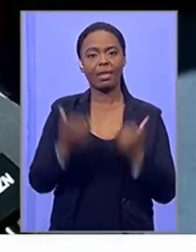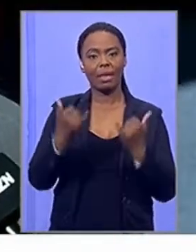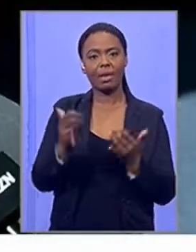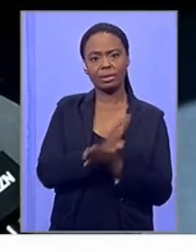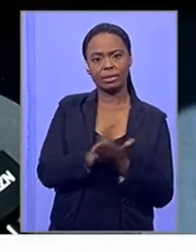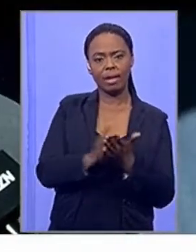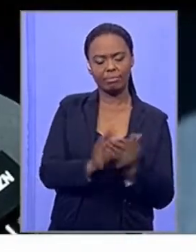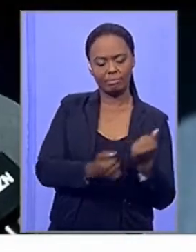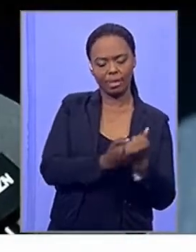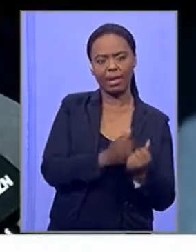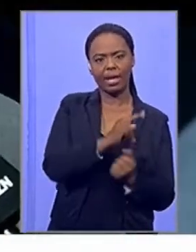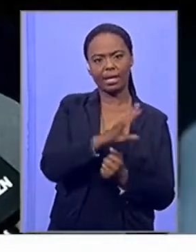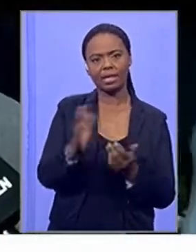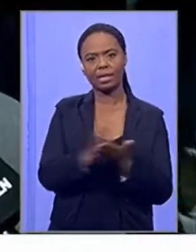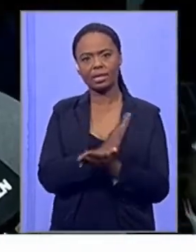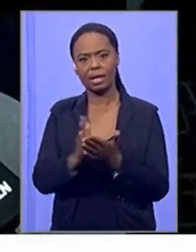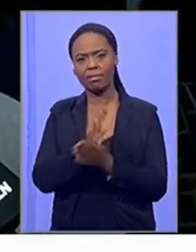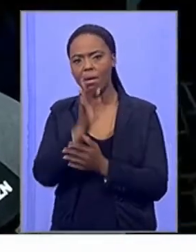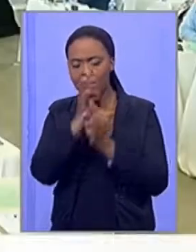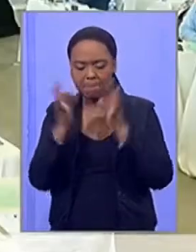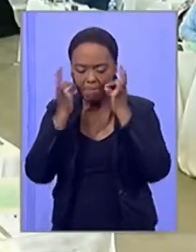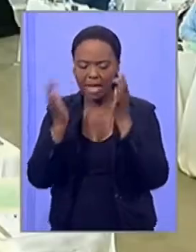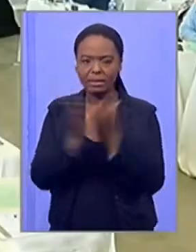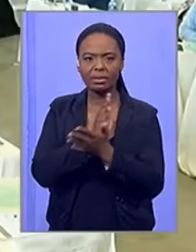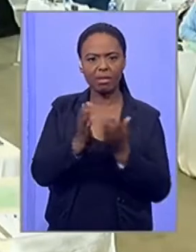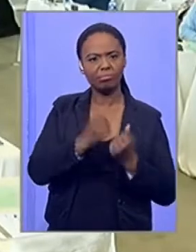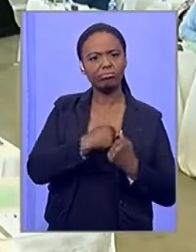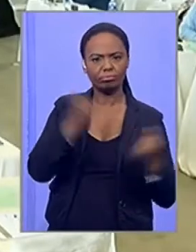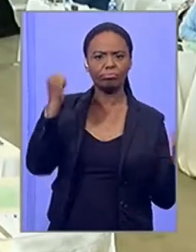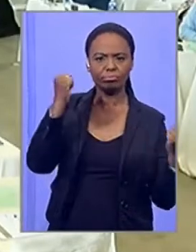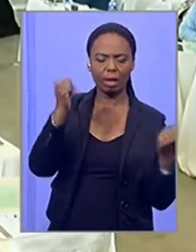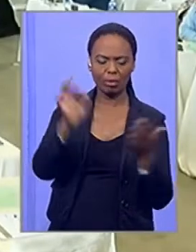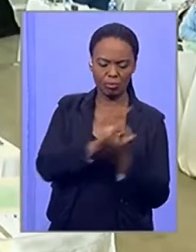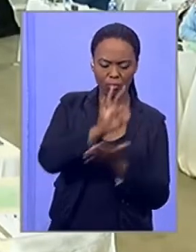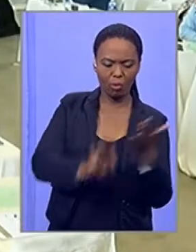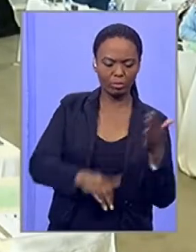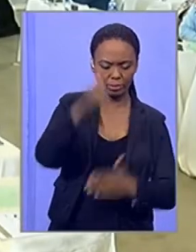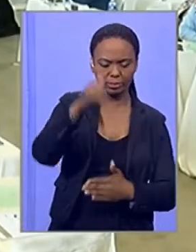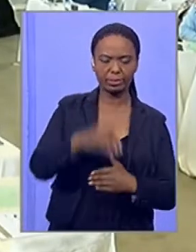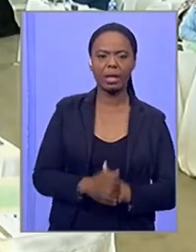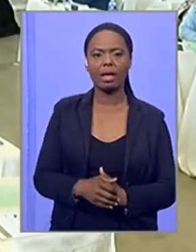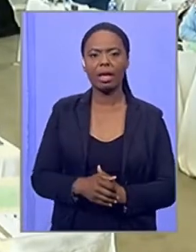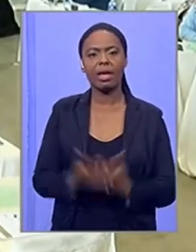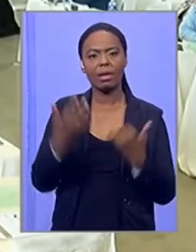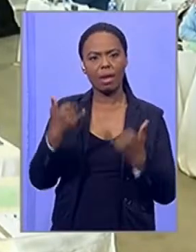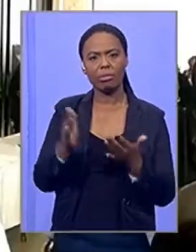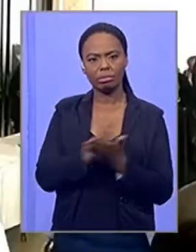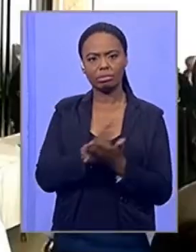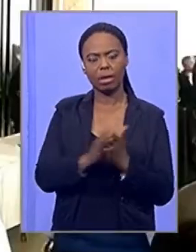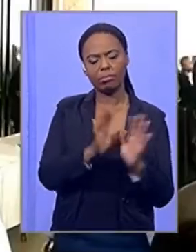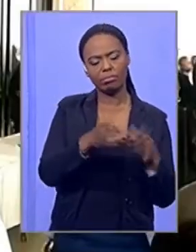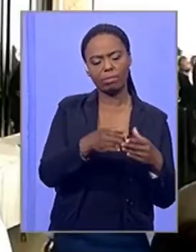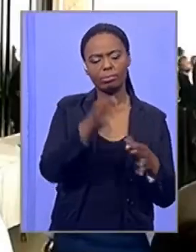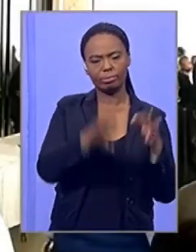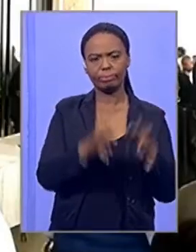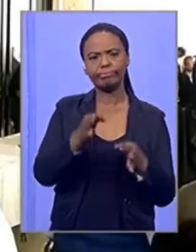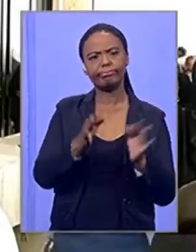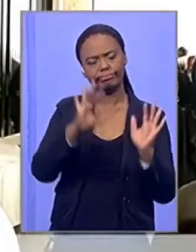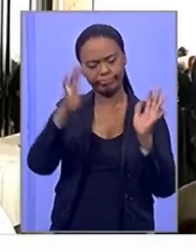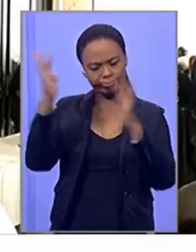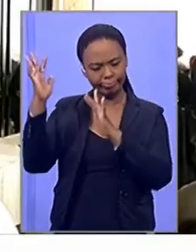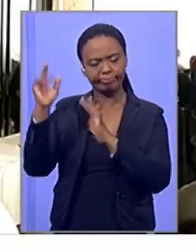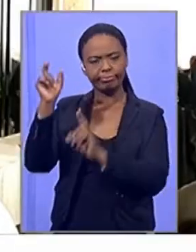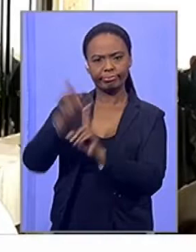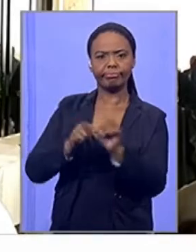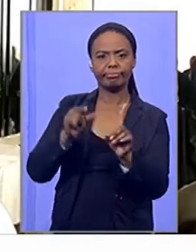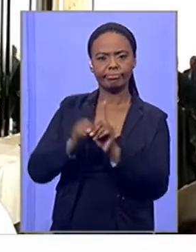voted openly, others voted in silence, which is good. Makoko Khanetso a amogetse go thapiwa ga Dube-Ncube. We congratulate her on that